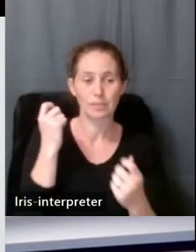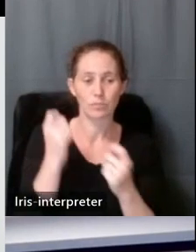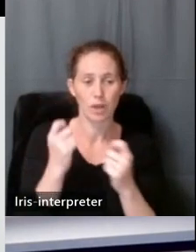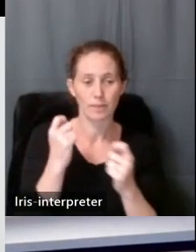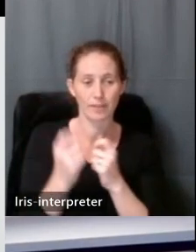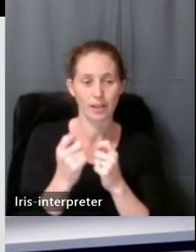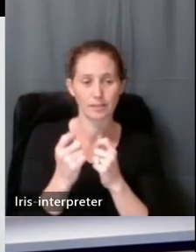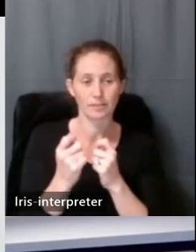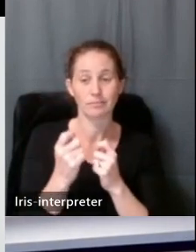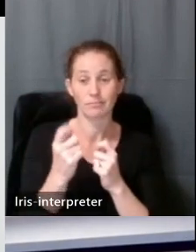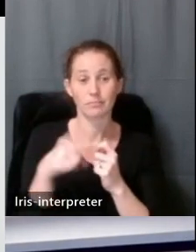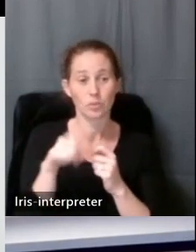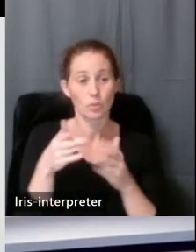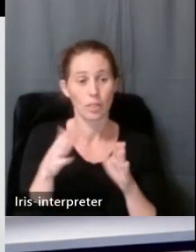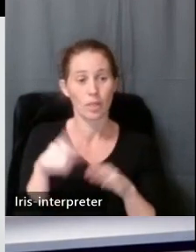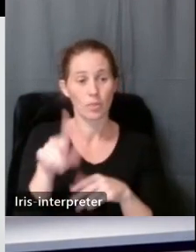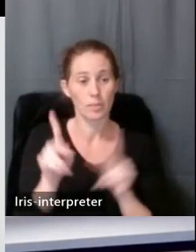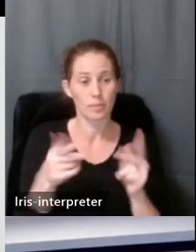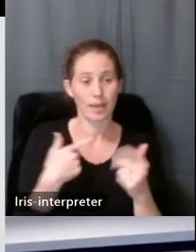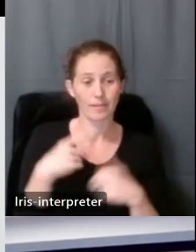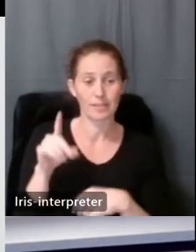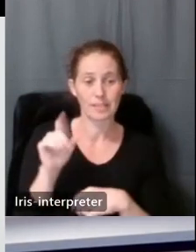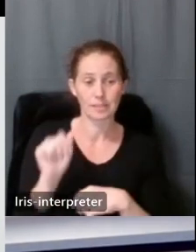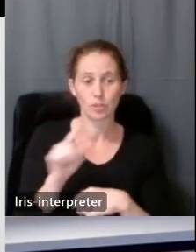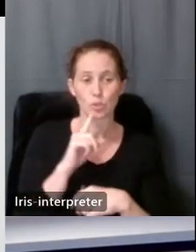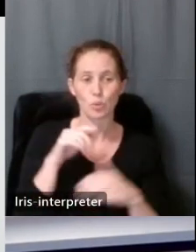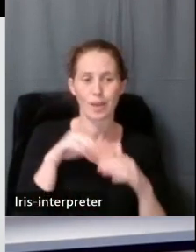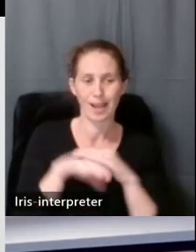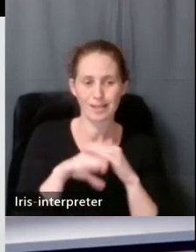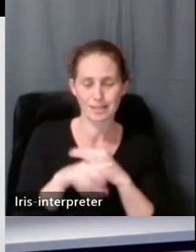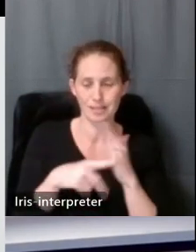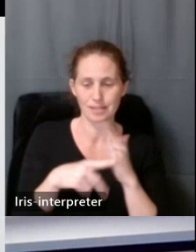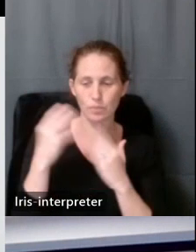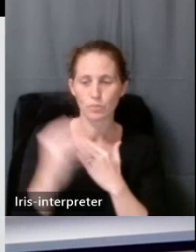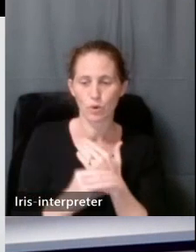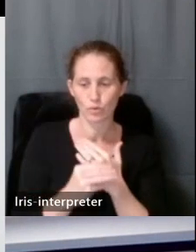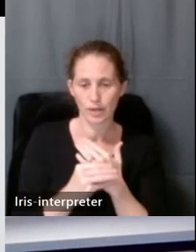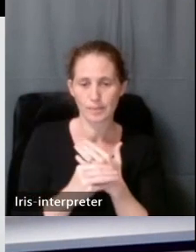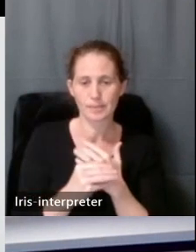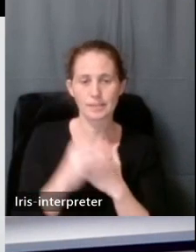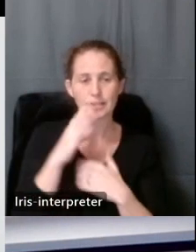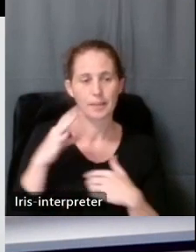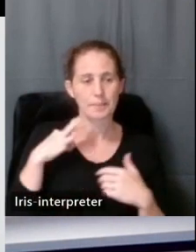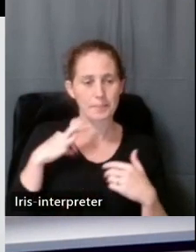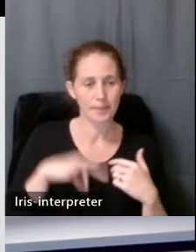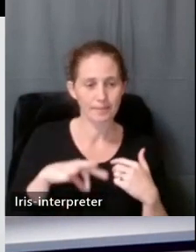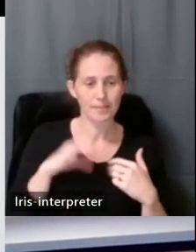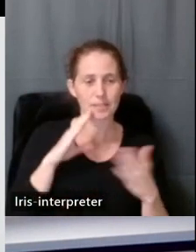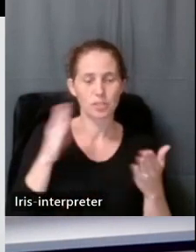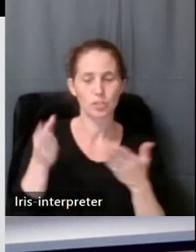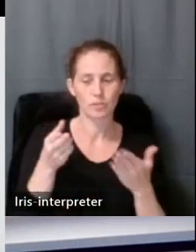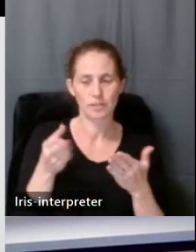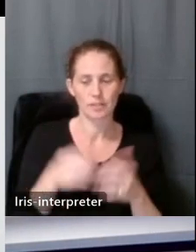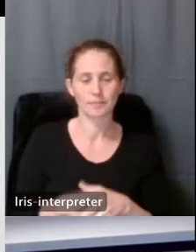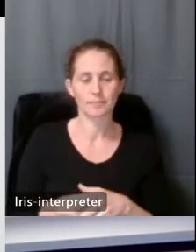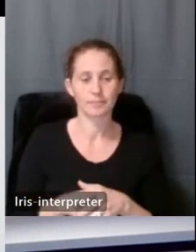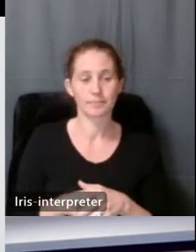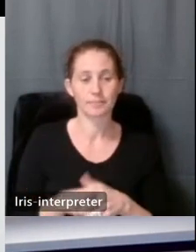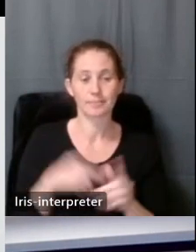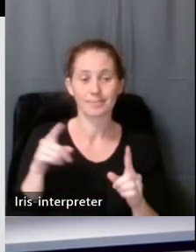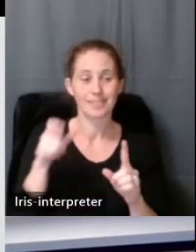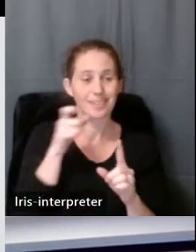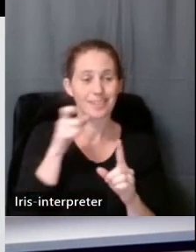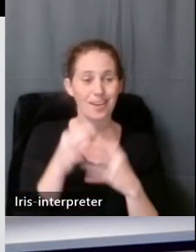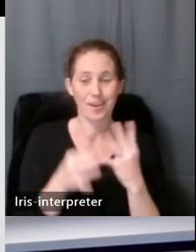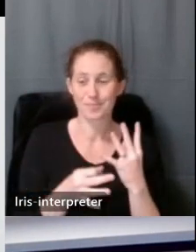to allow individuals with disabilities to access their programs, benefits, and services. This is not